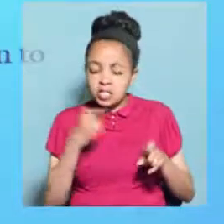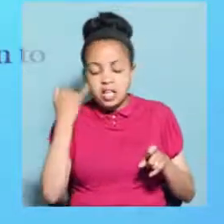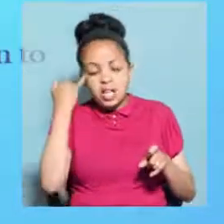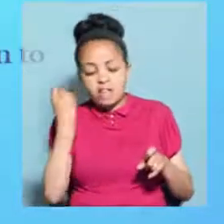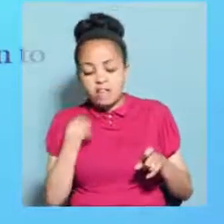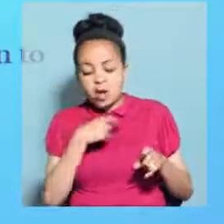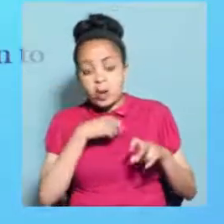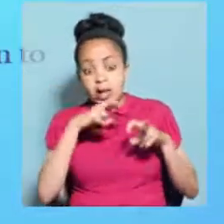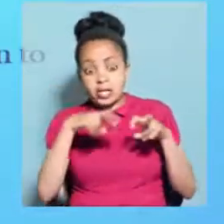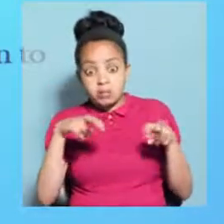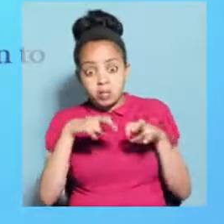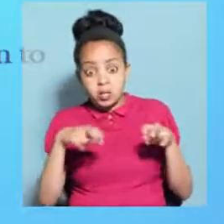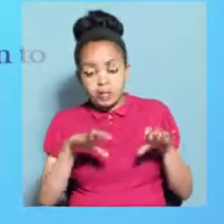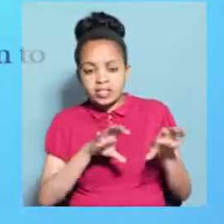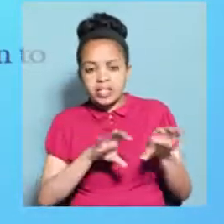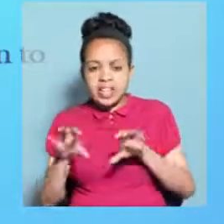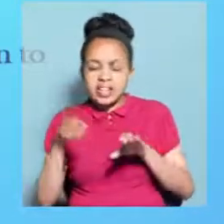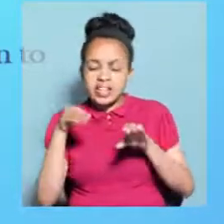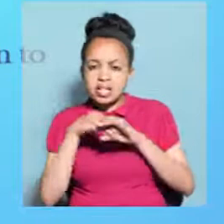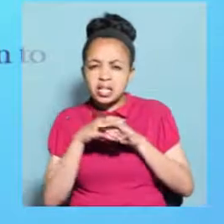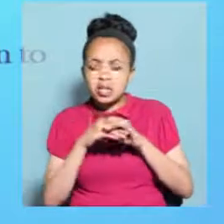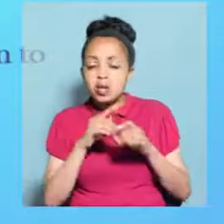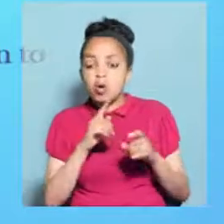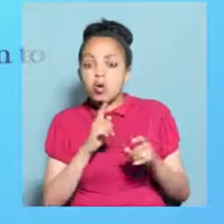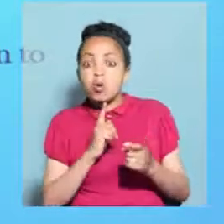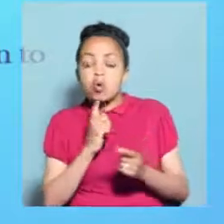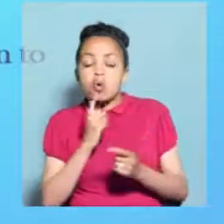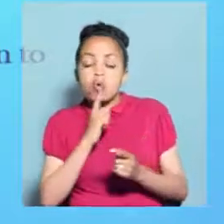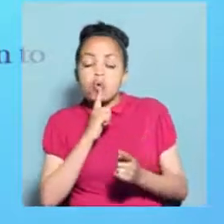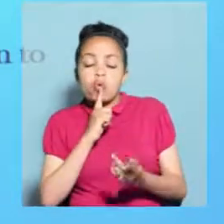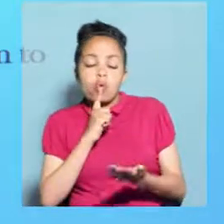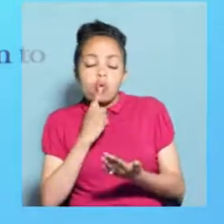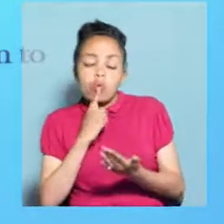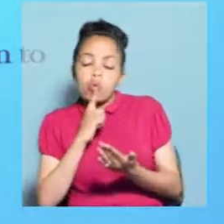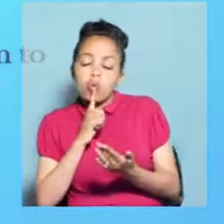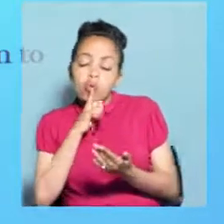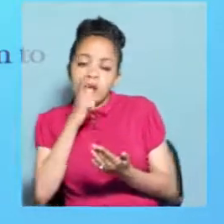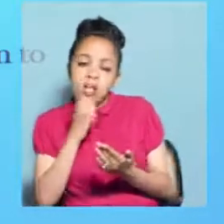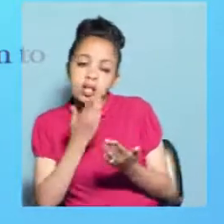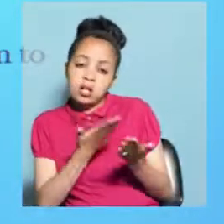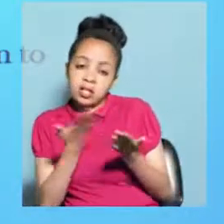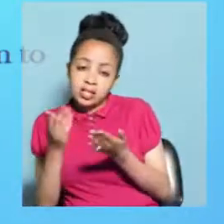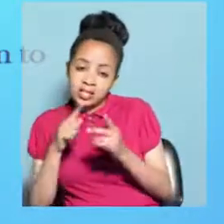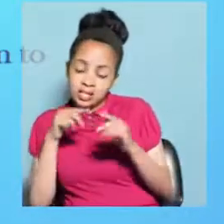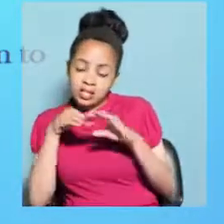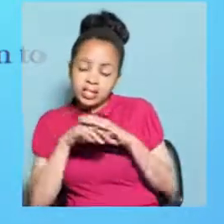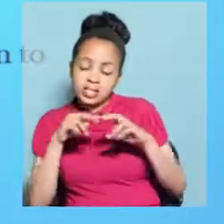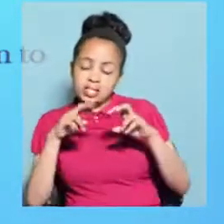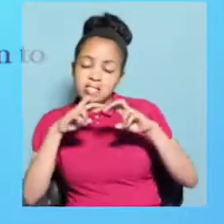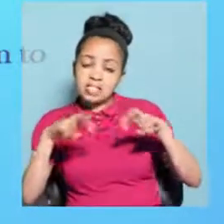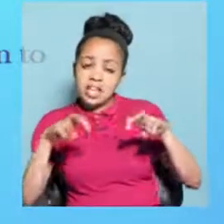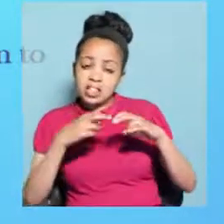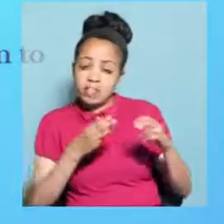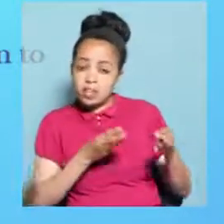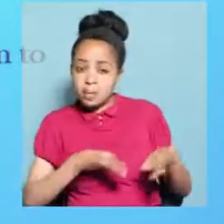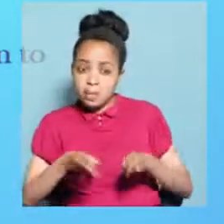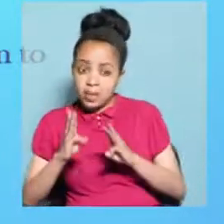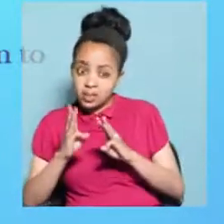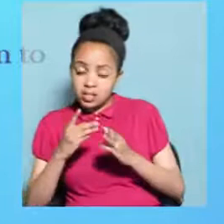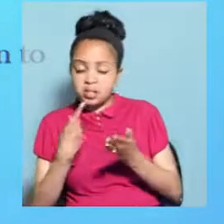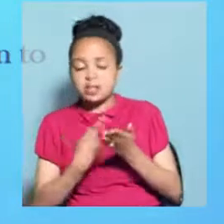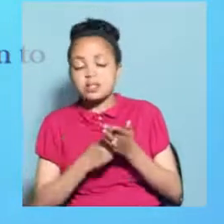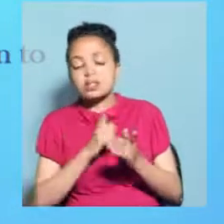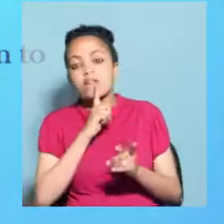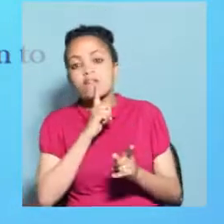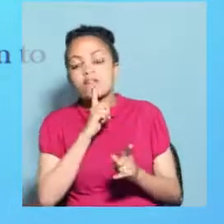our experimentation can be carried out in well-oriented manner, following all steps of scientific method, we call it is said to be